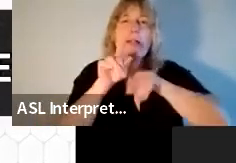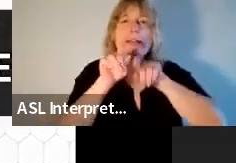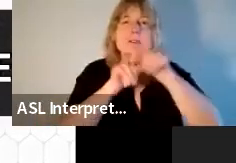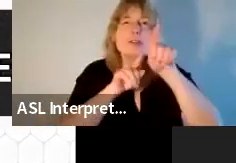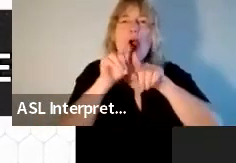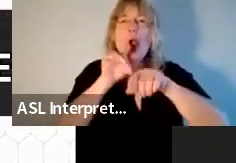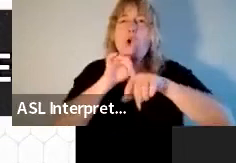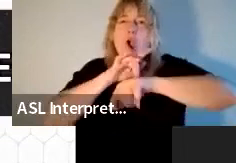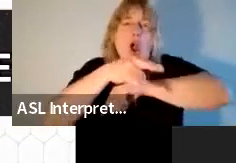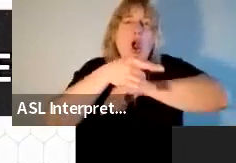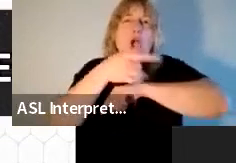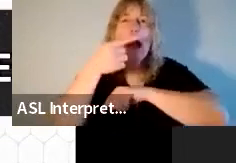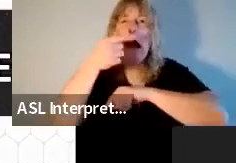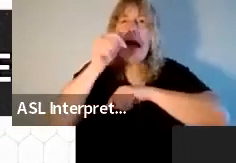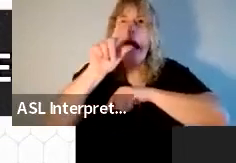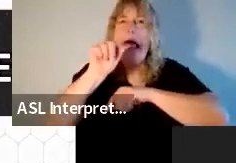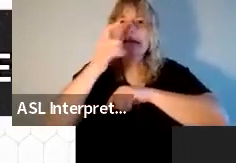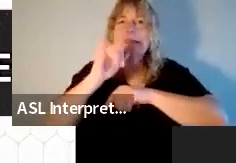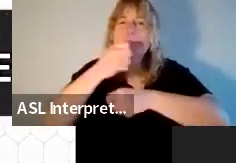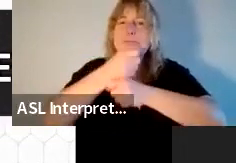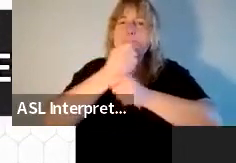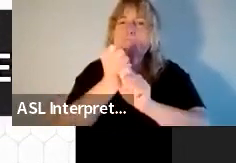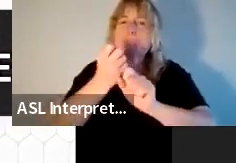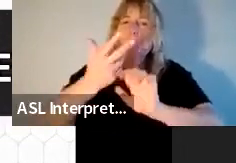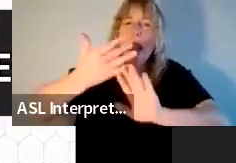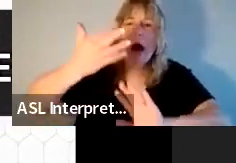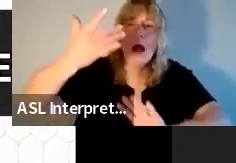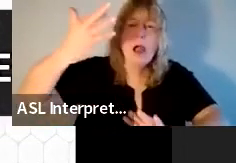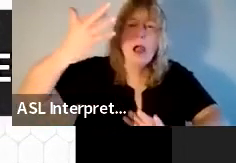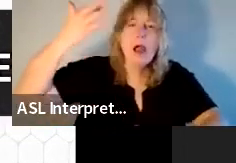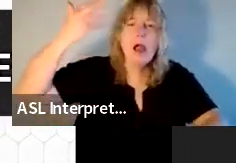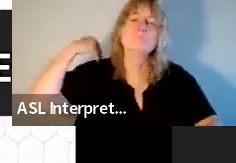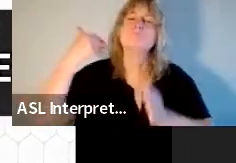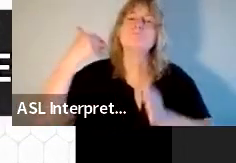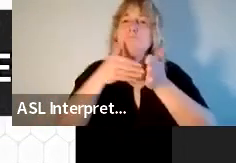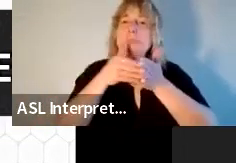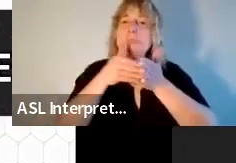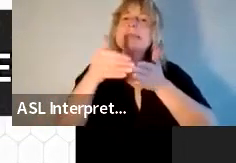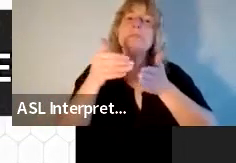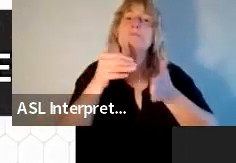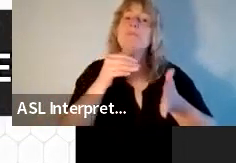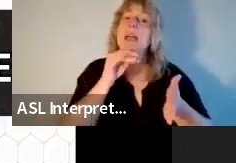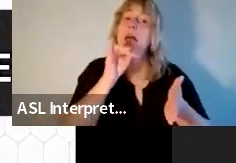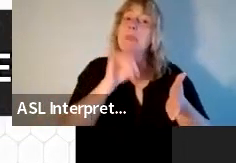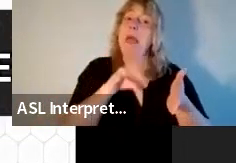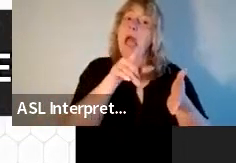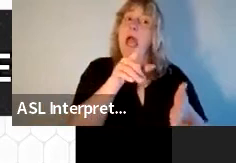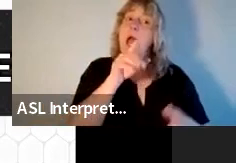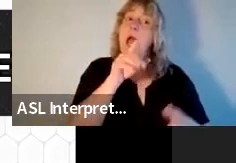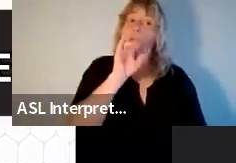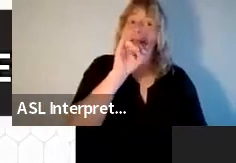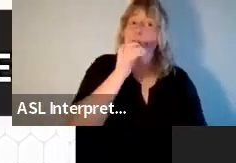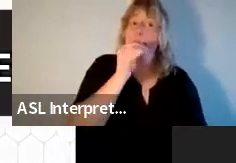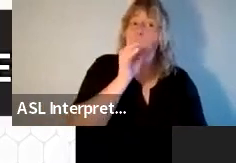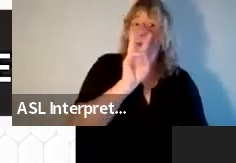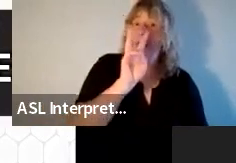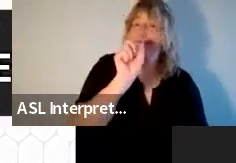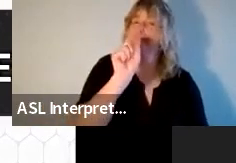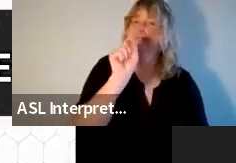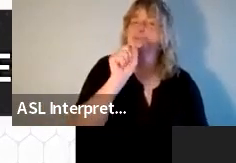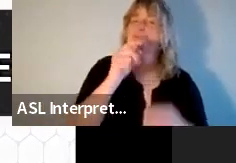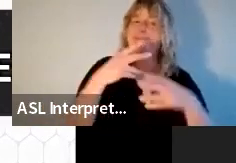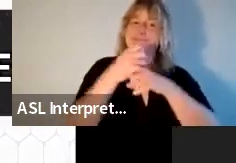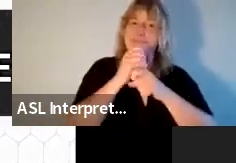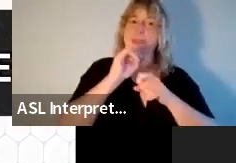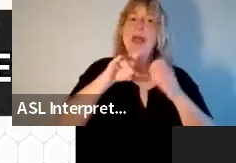So James Webb is not the end of what NASA and the international space astronomy community wants to do. In fact,